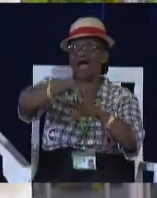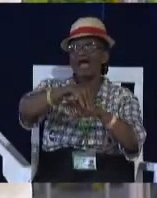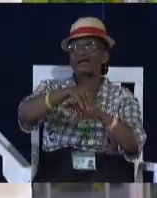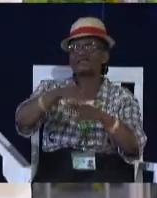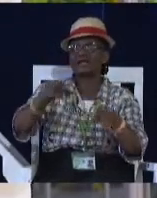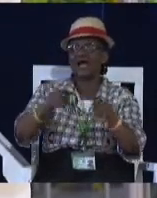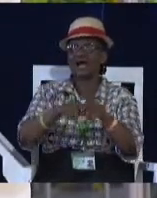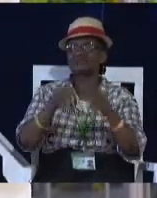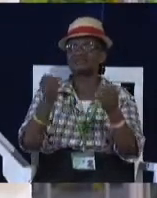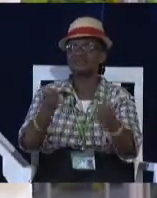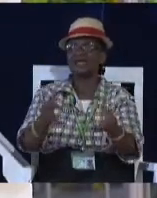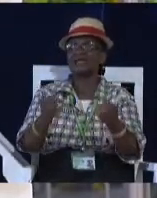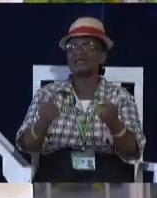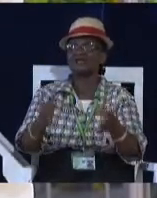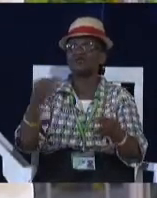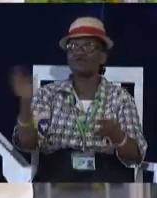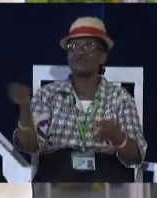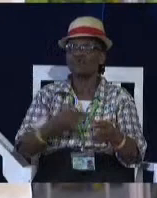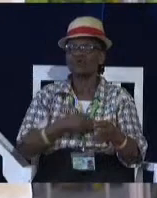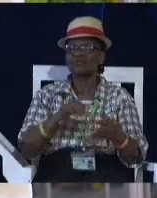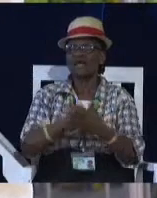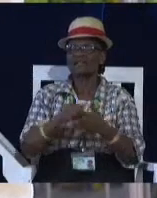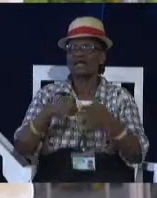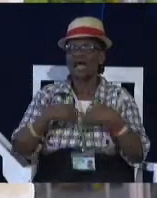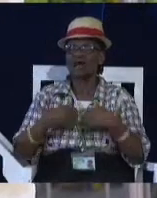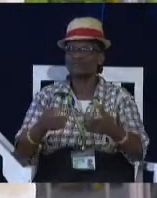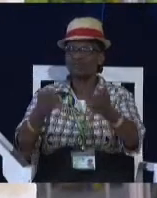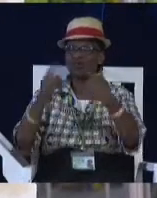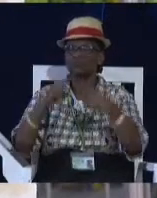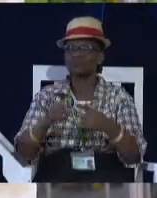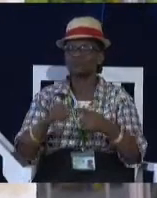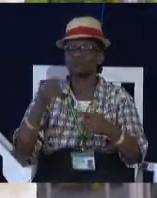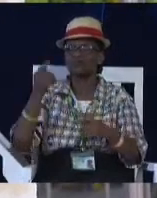as many of us as have come to the last bus stop,